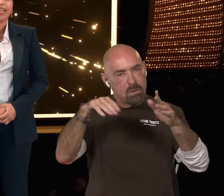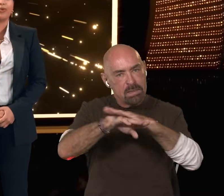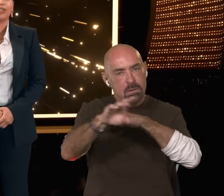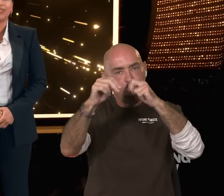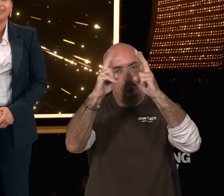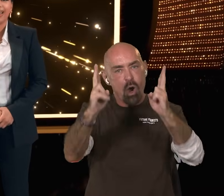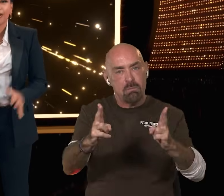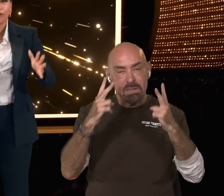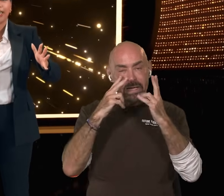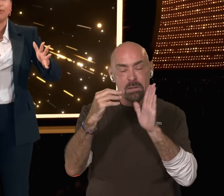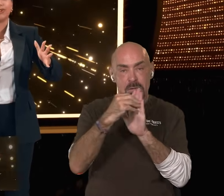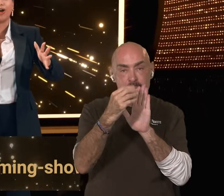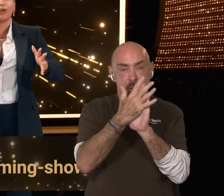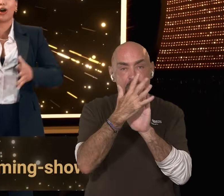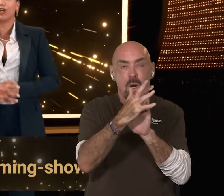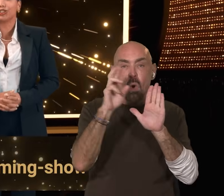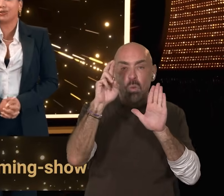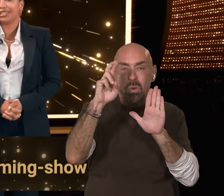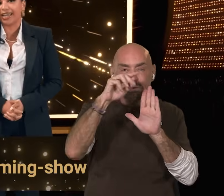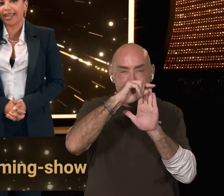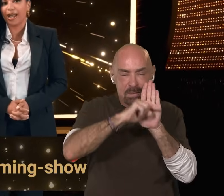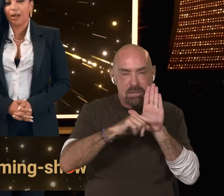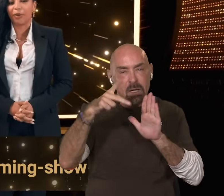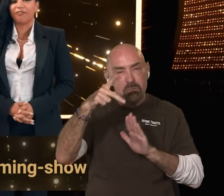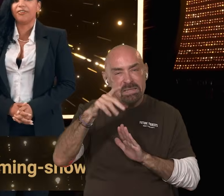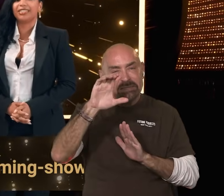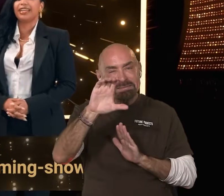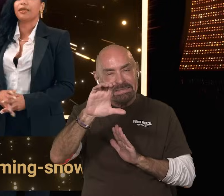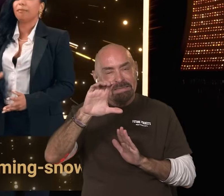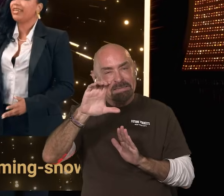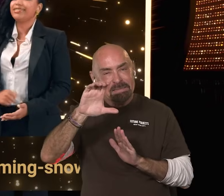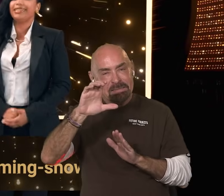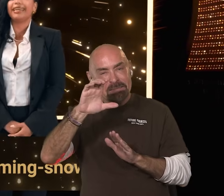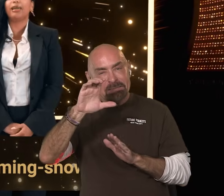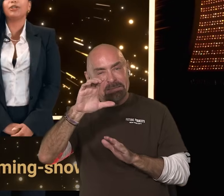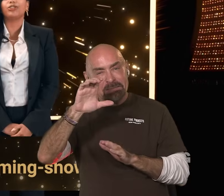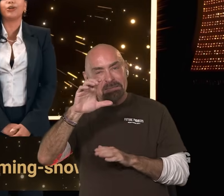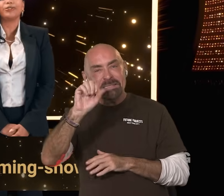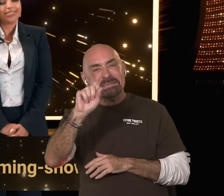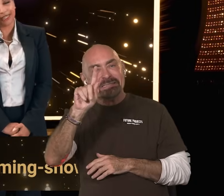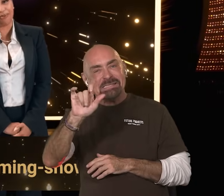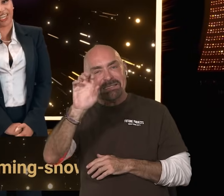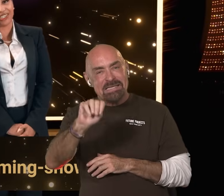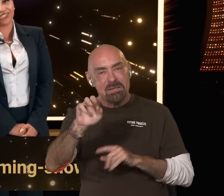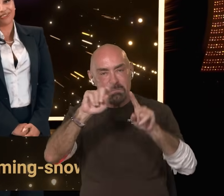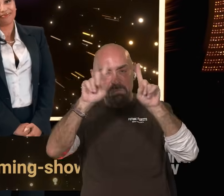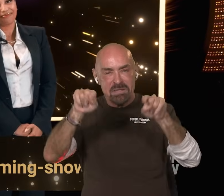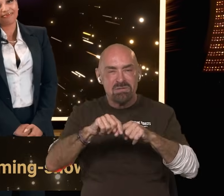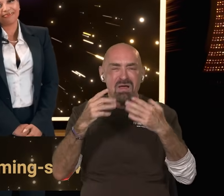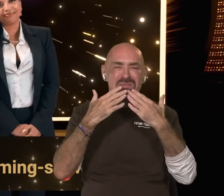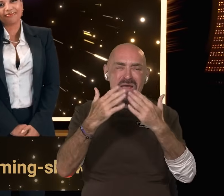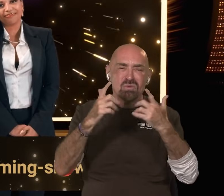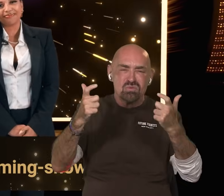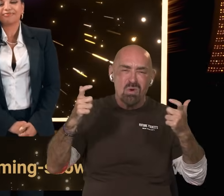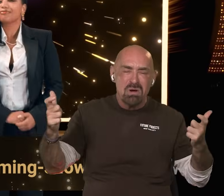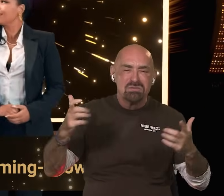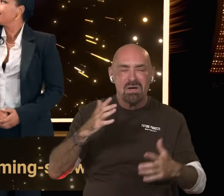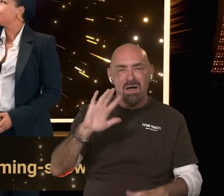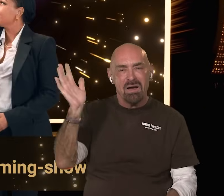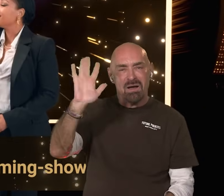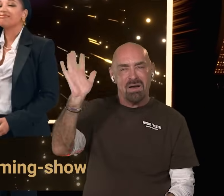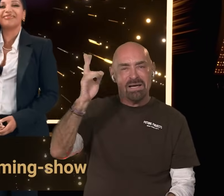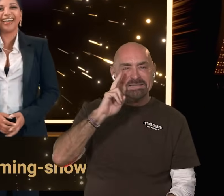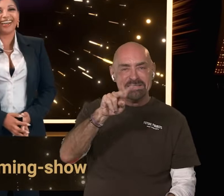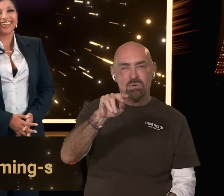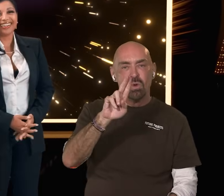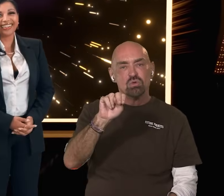home can wishlist every game you saw on our show today by visiting the PC Gaming Show Steam page. Thank you so much